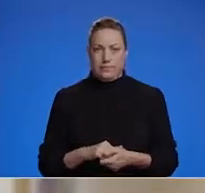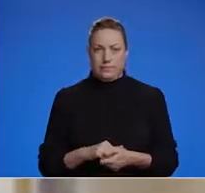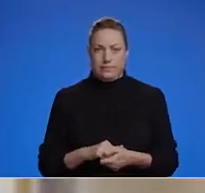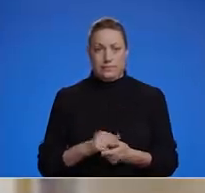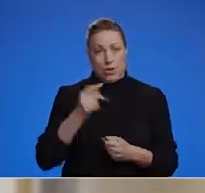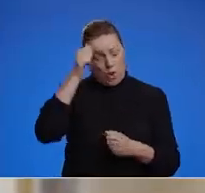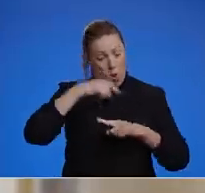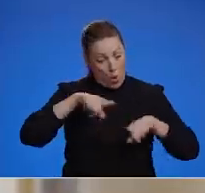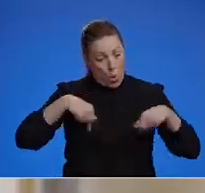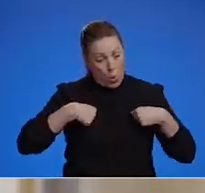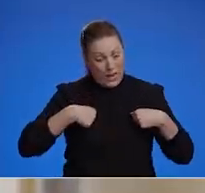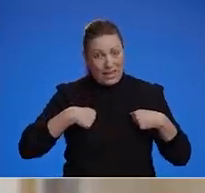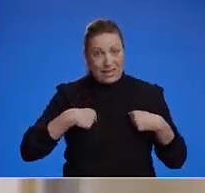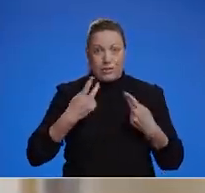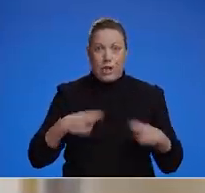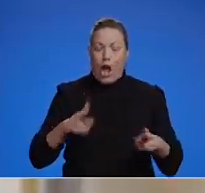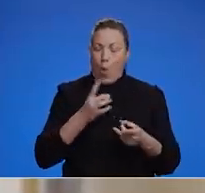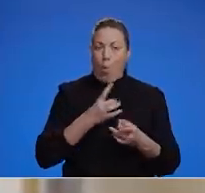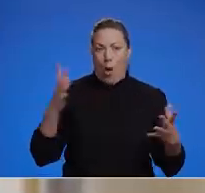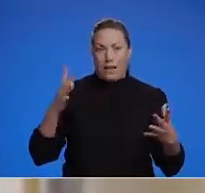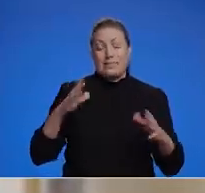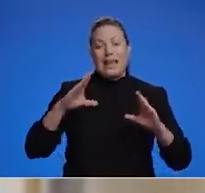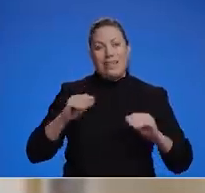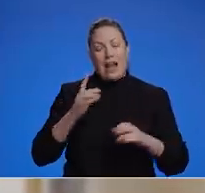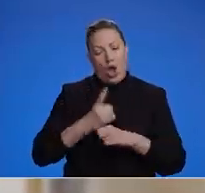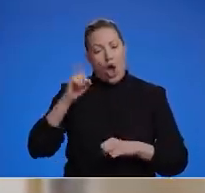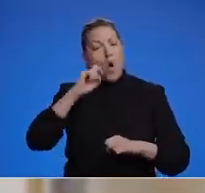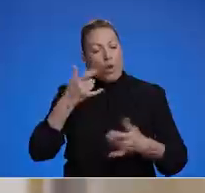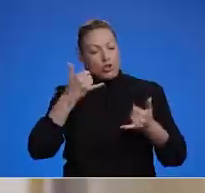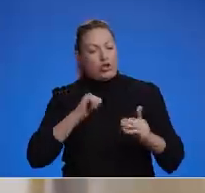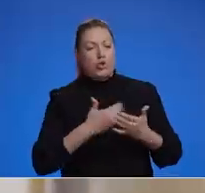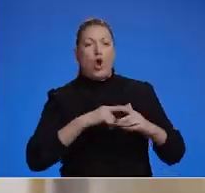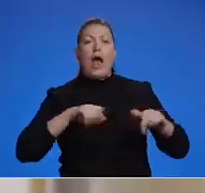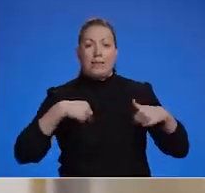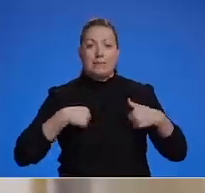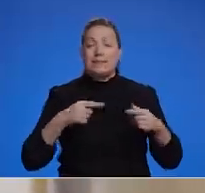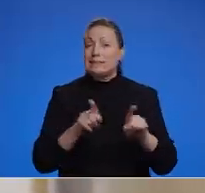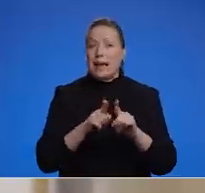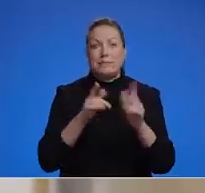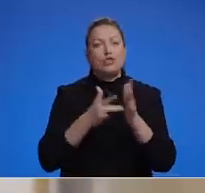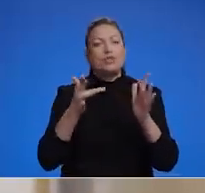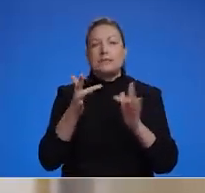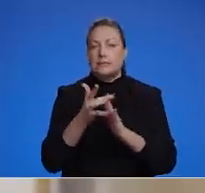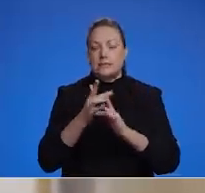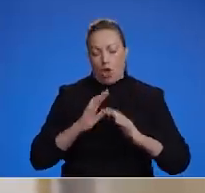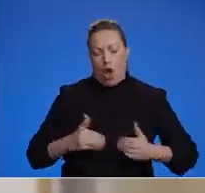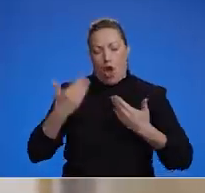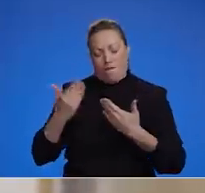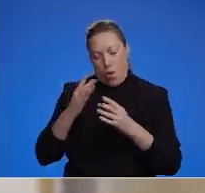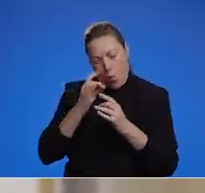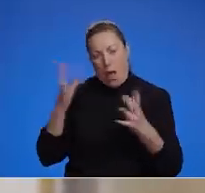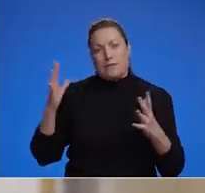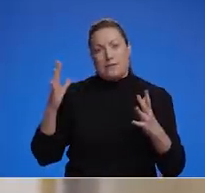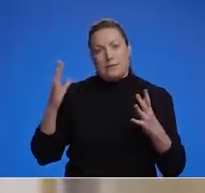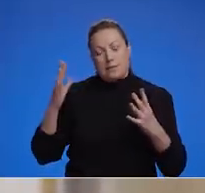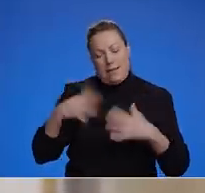Since men only die once, and after that comes judgment, so Christ too offers himself only once to take the